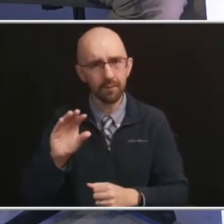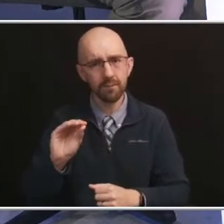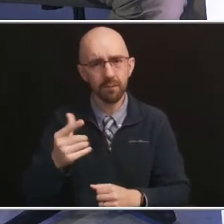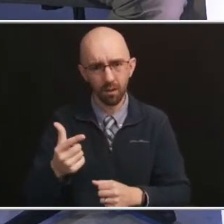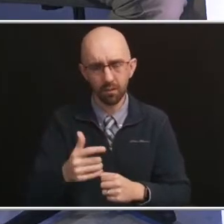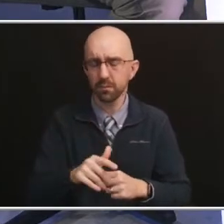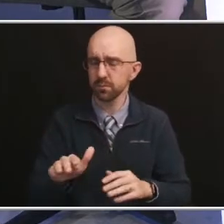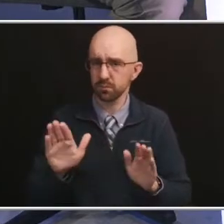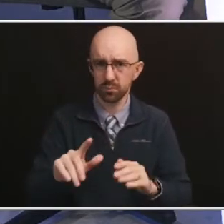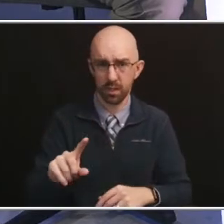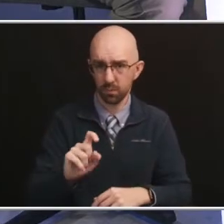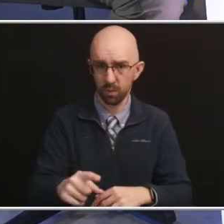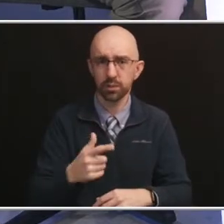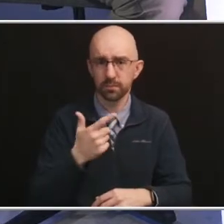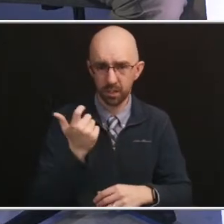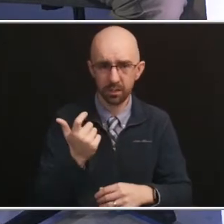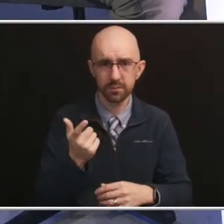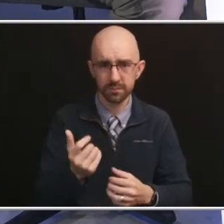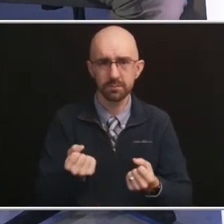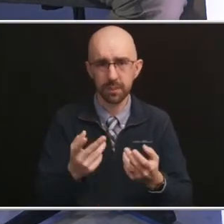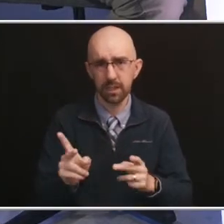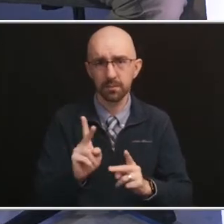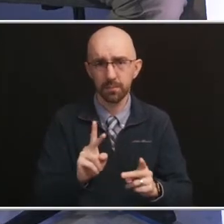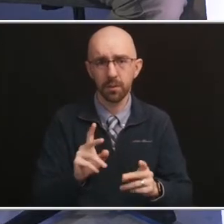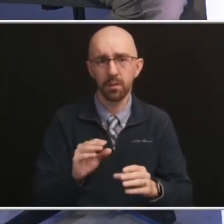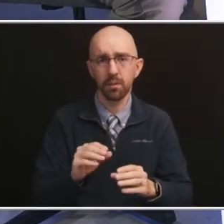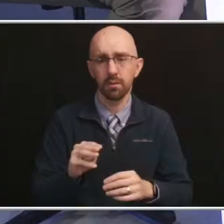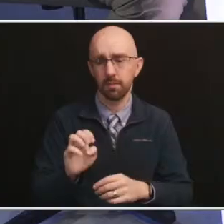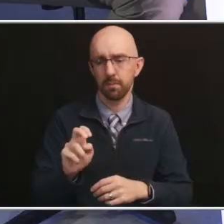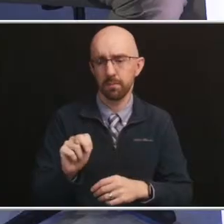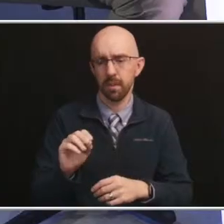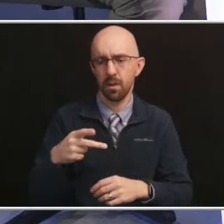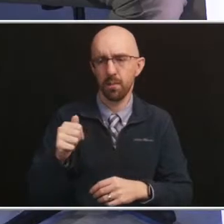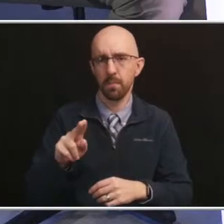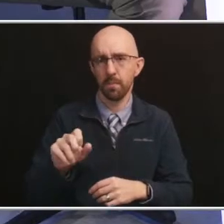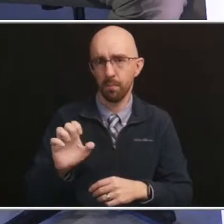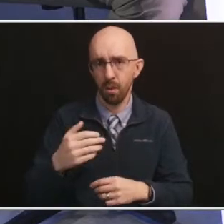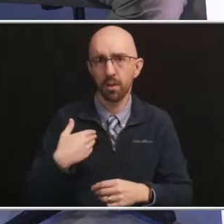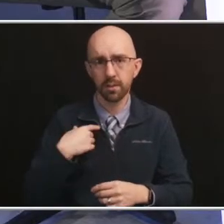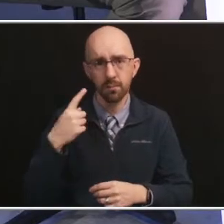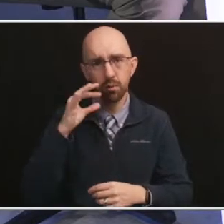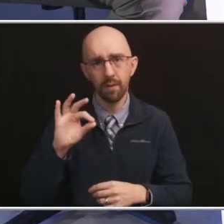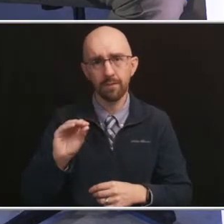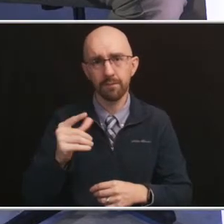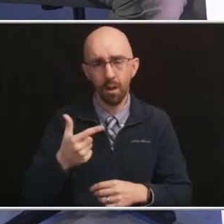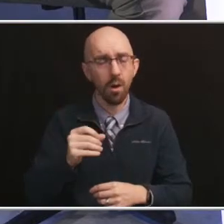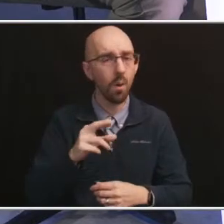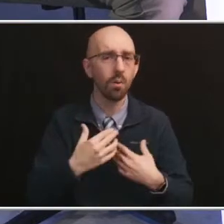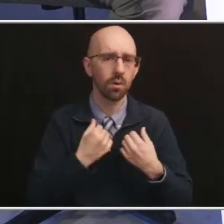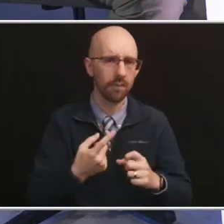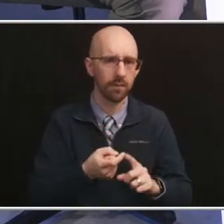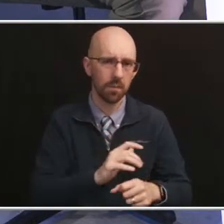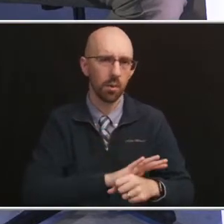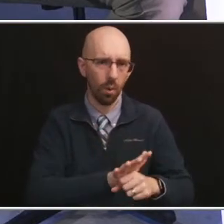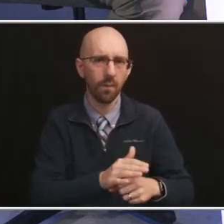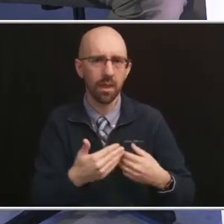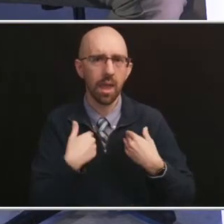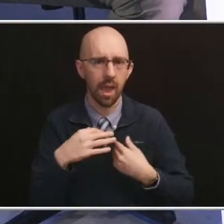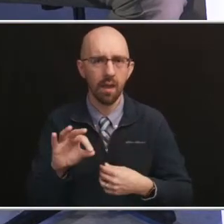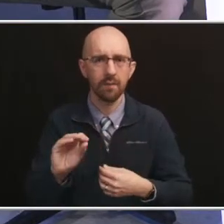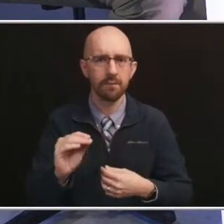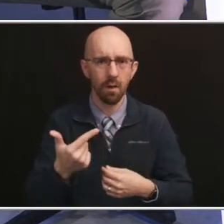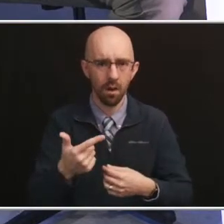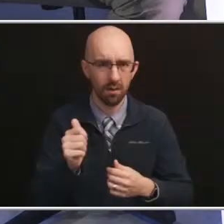question because there are a lot of people in menopause who have brain fog, or people who are recovering from COVID that have brain fog. Could they get